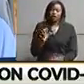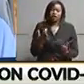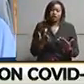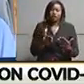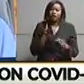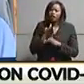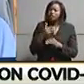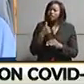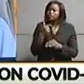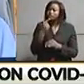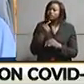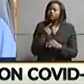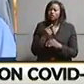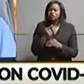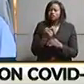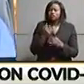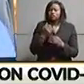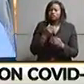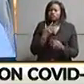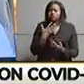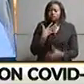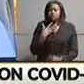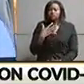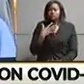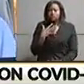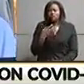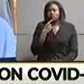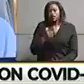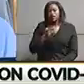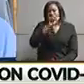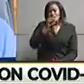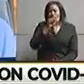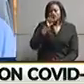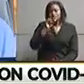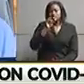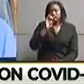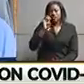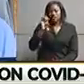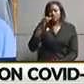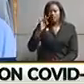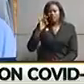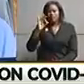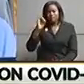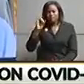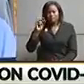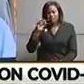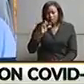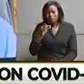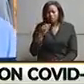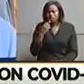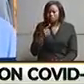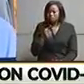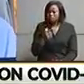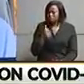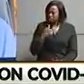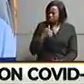how about sneezing in? They said, that is sniffing. I said, but sniffing, I thought sniffing was smelling or